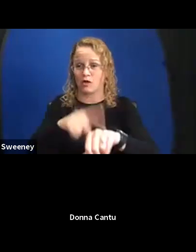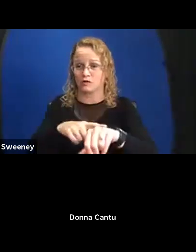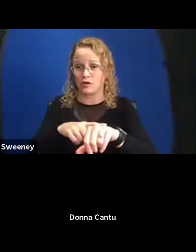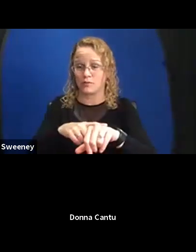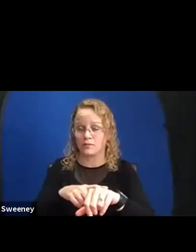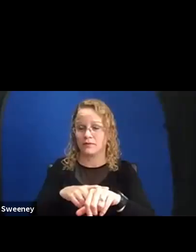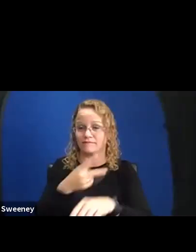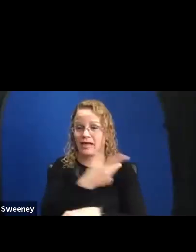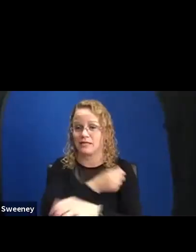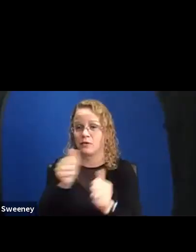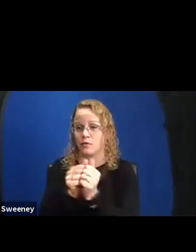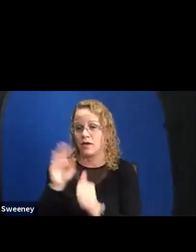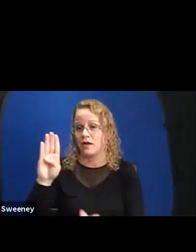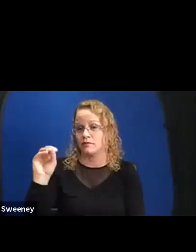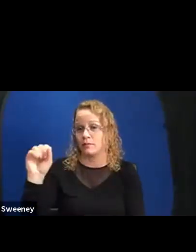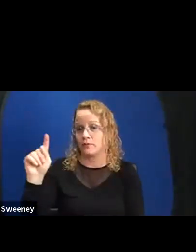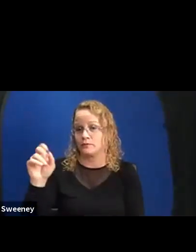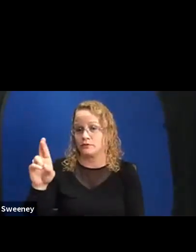booster?